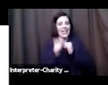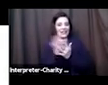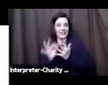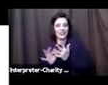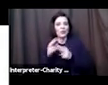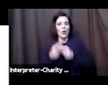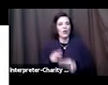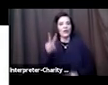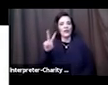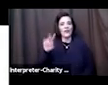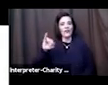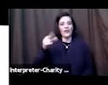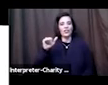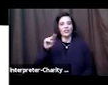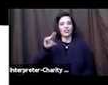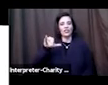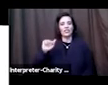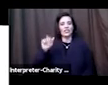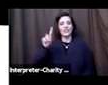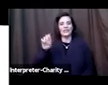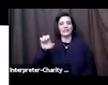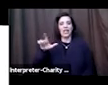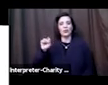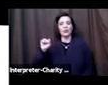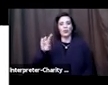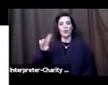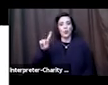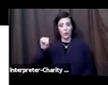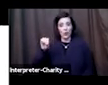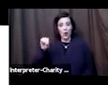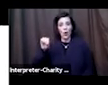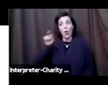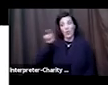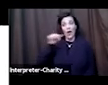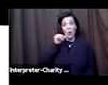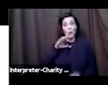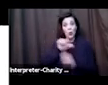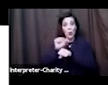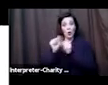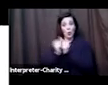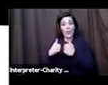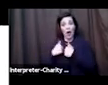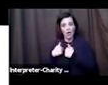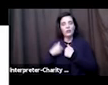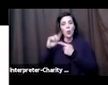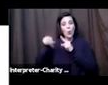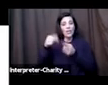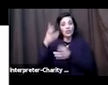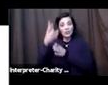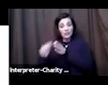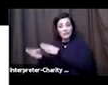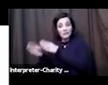Sorto Fund. This Jenny was a woman that worked with us. When she passed away, she left a little bit of money for us to give